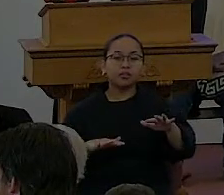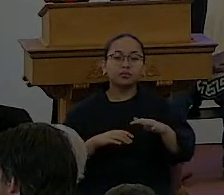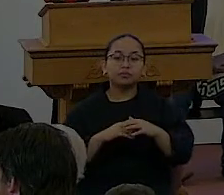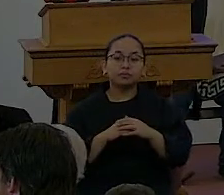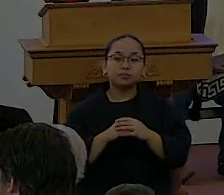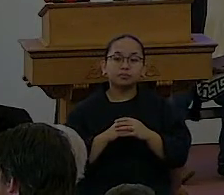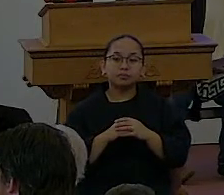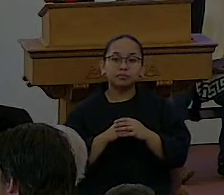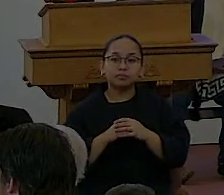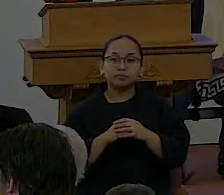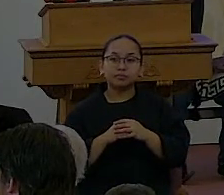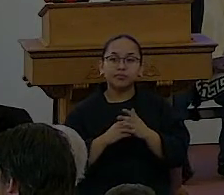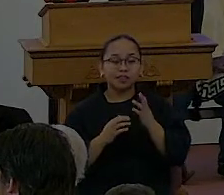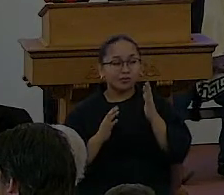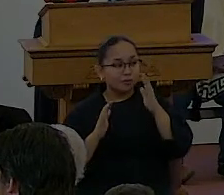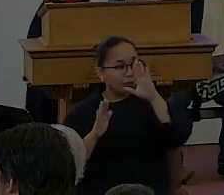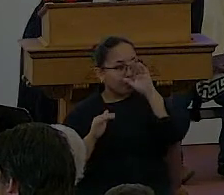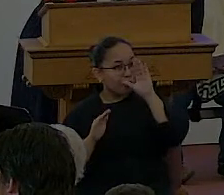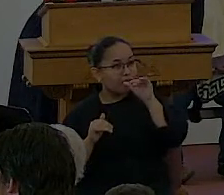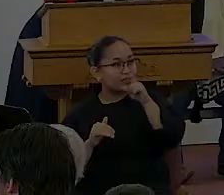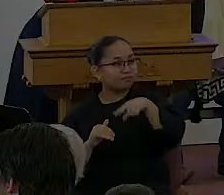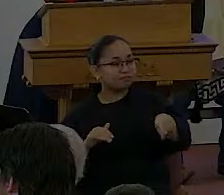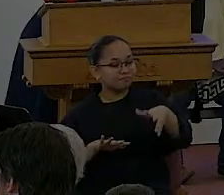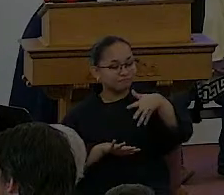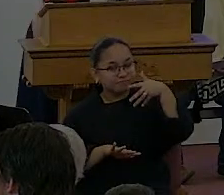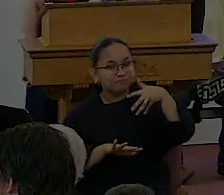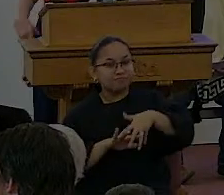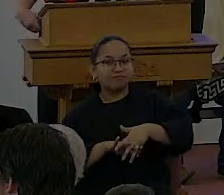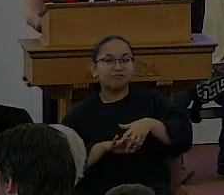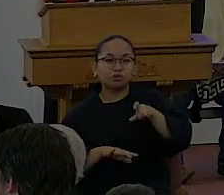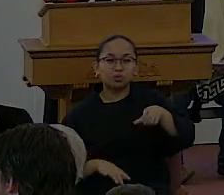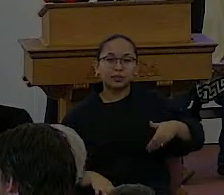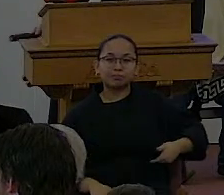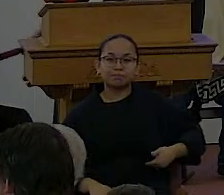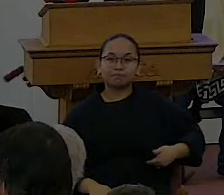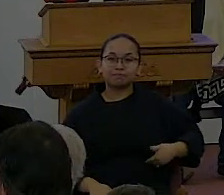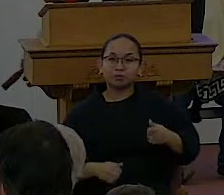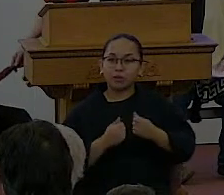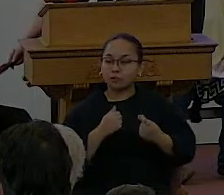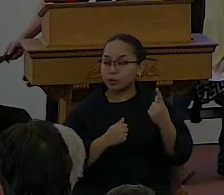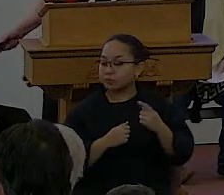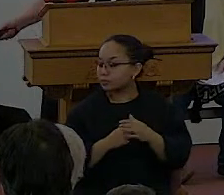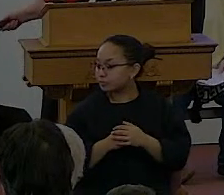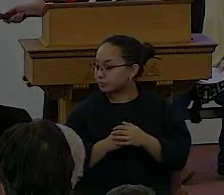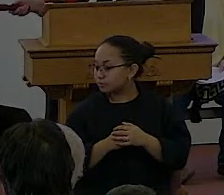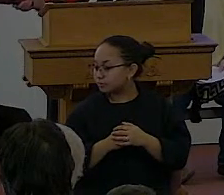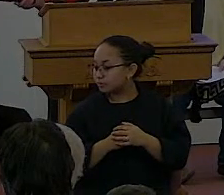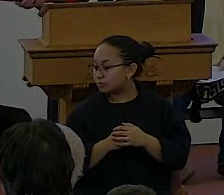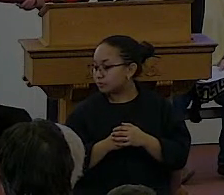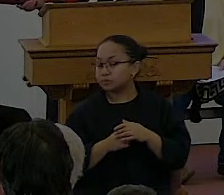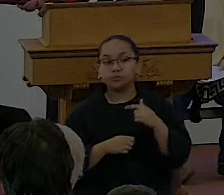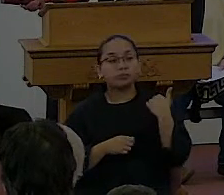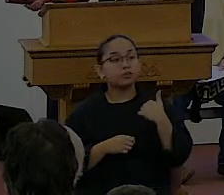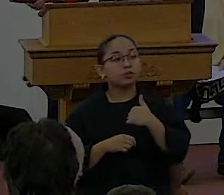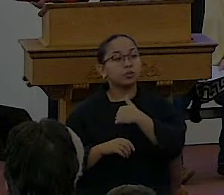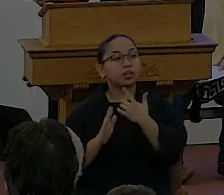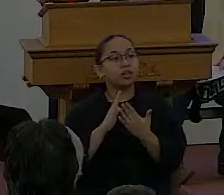be inherent to everyone. we make a call for